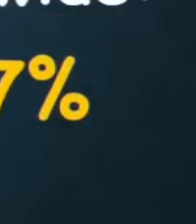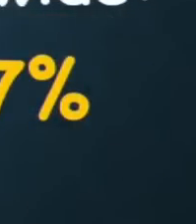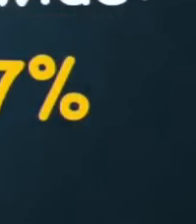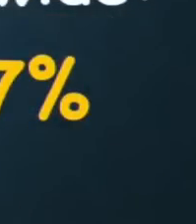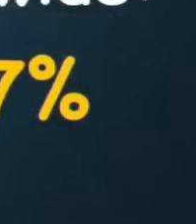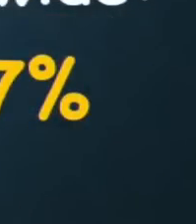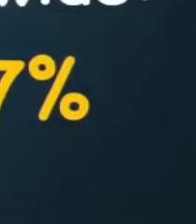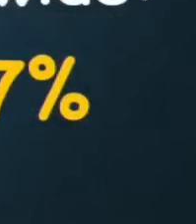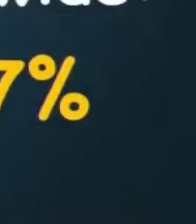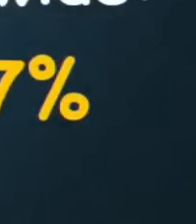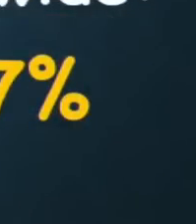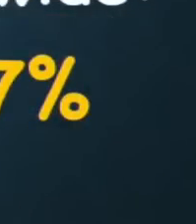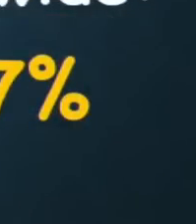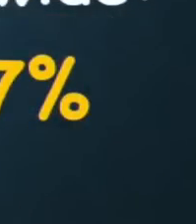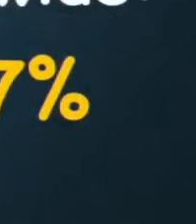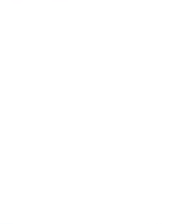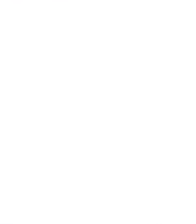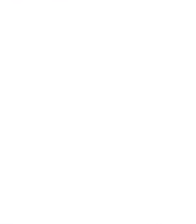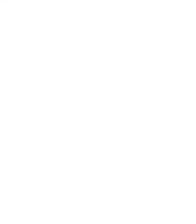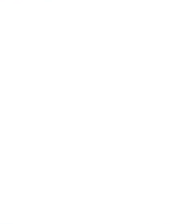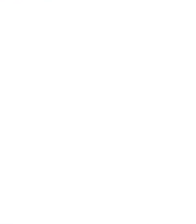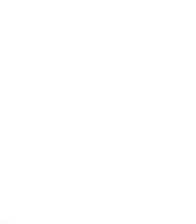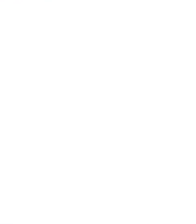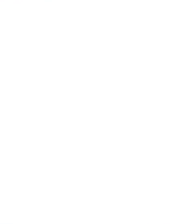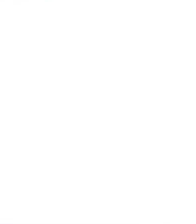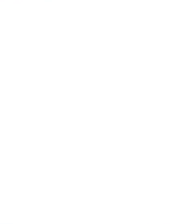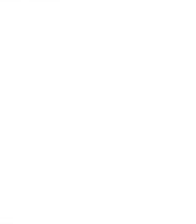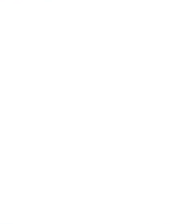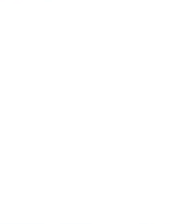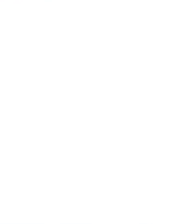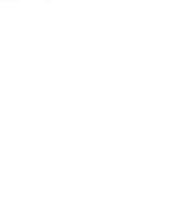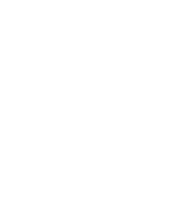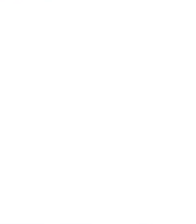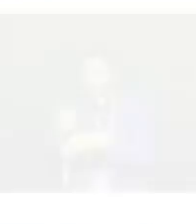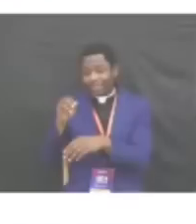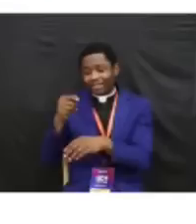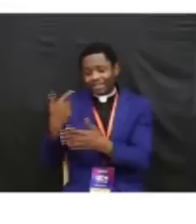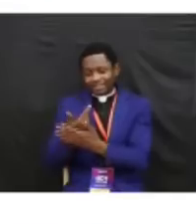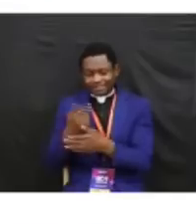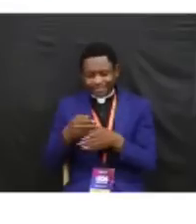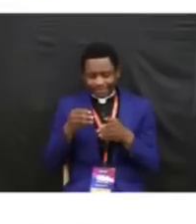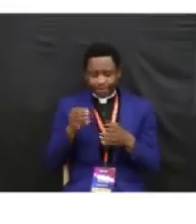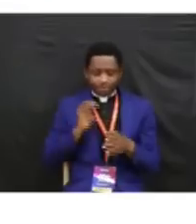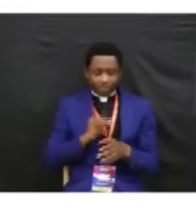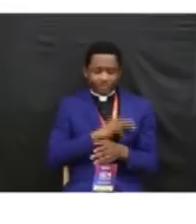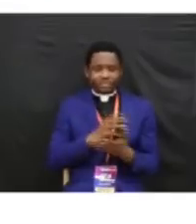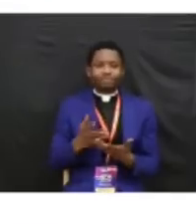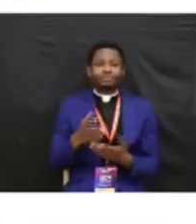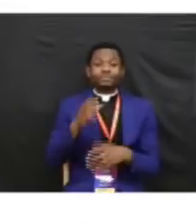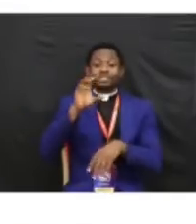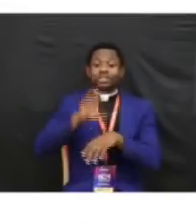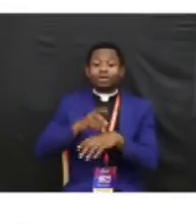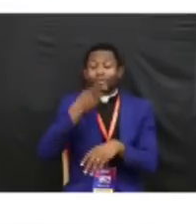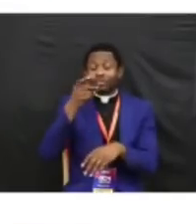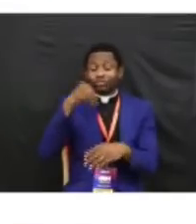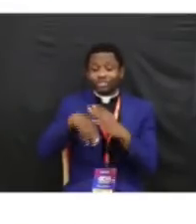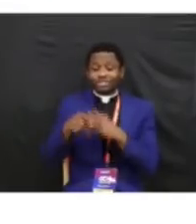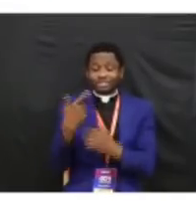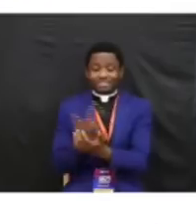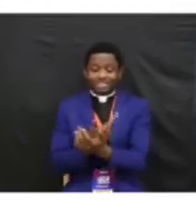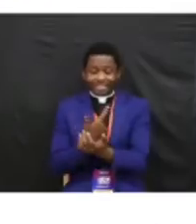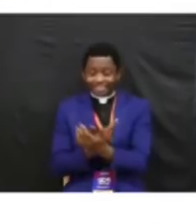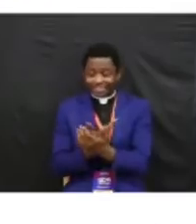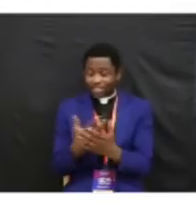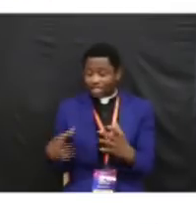we want to come to Ghana. Membership in Ghana. The Church of Pentecost in Ghana recorded a